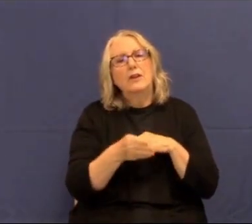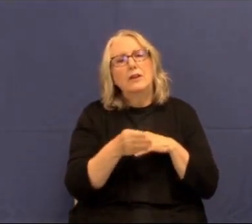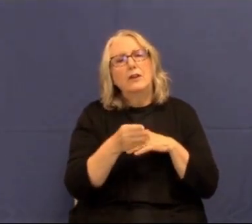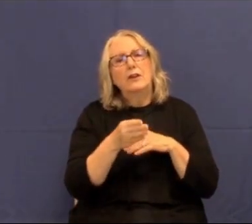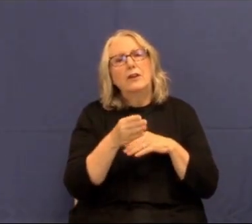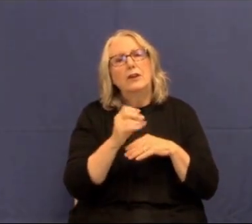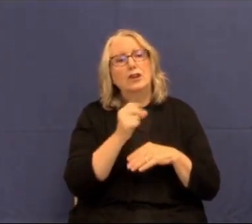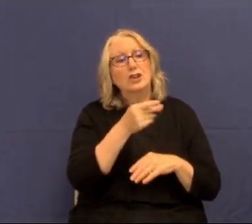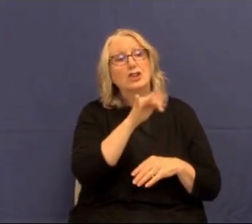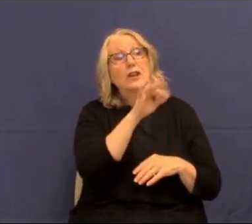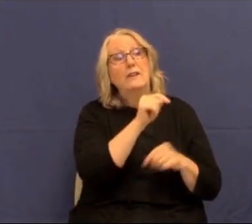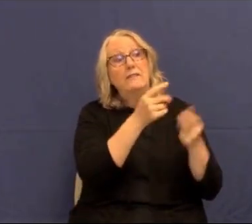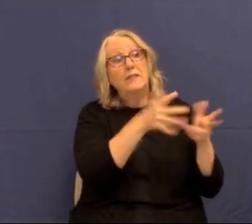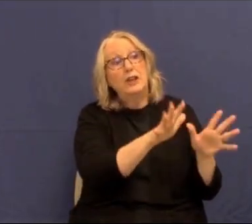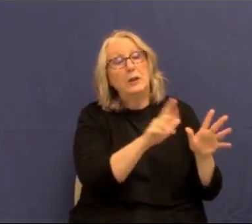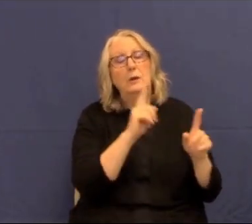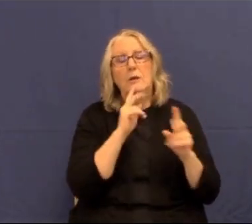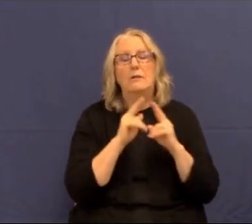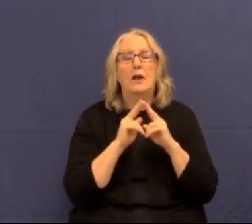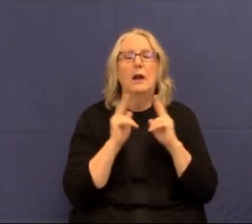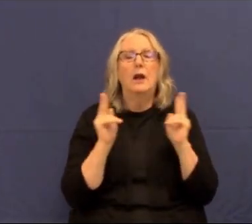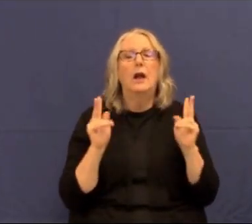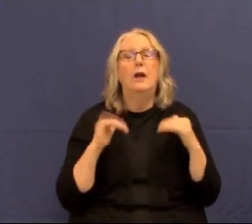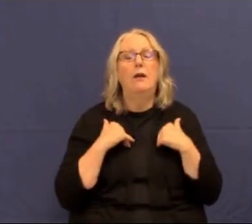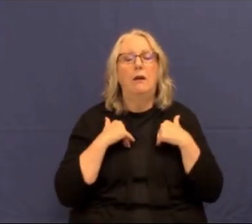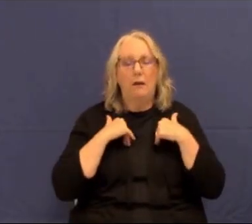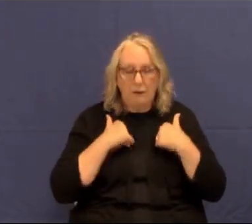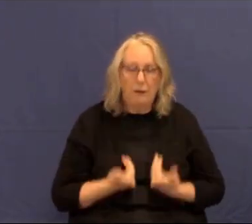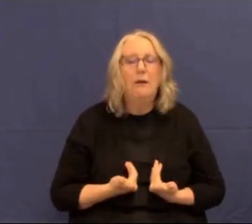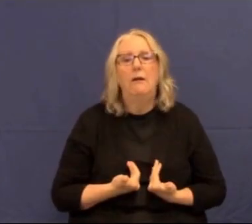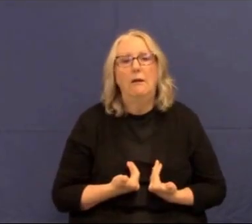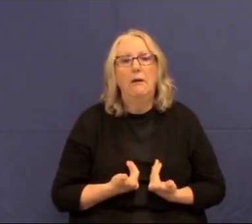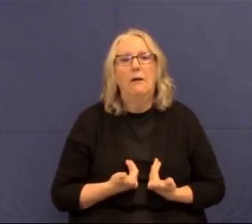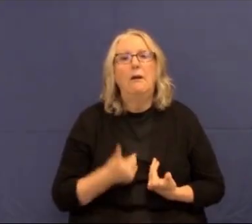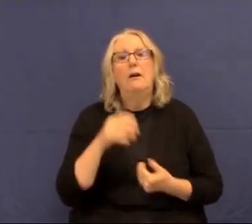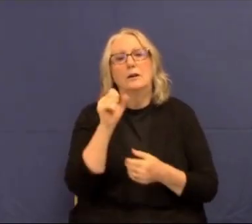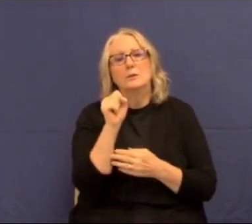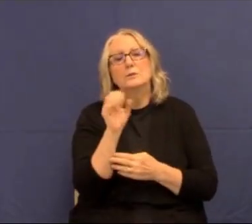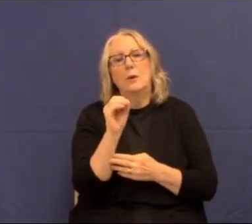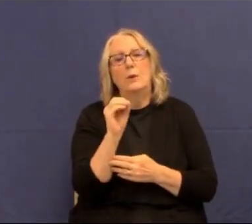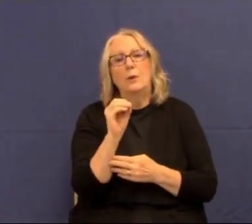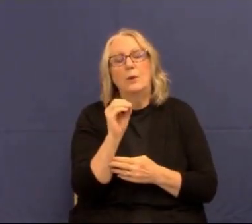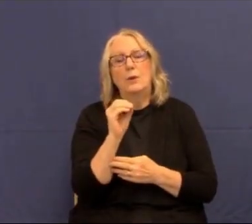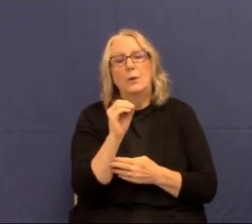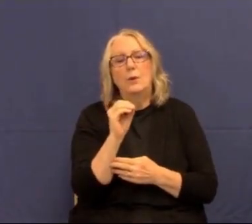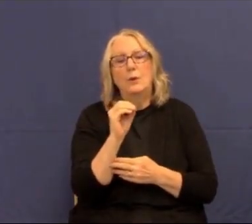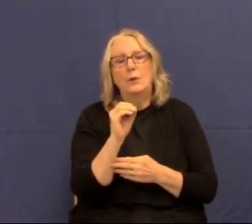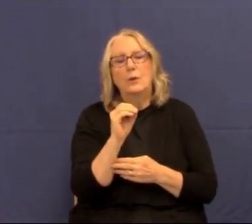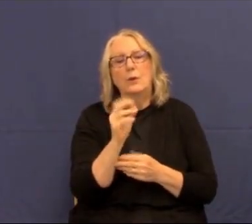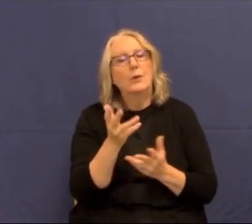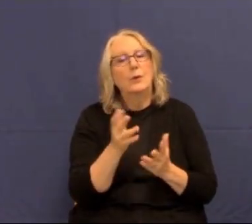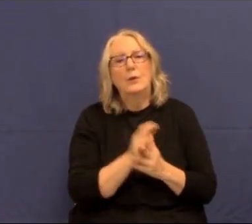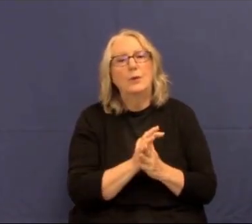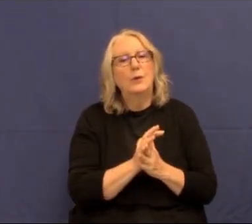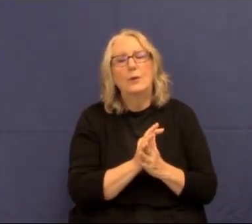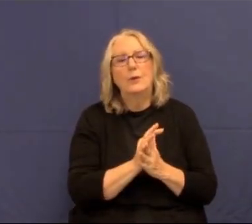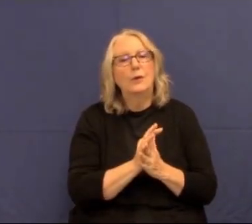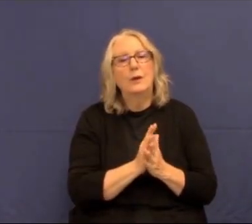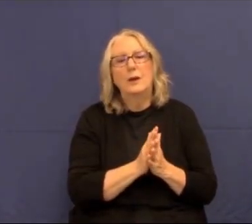found that after my shifts, I am extremely fatigued, and so